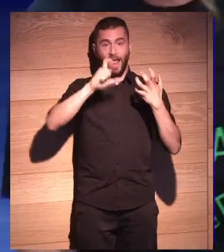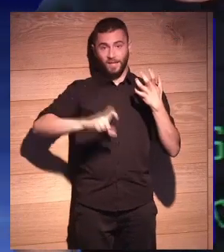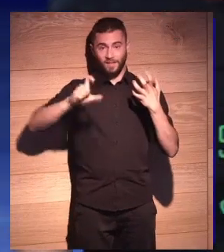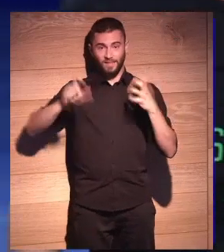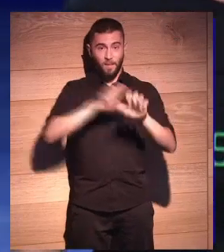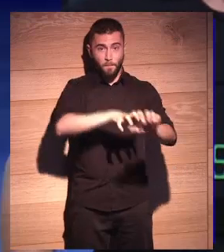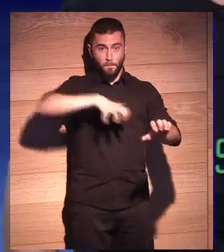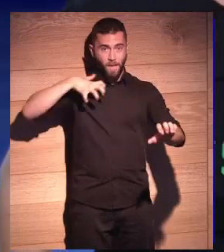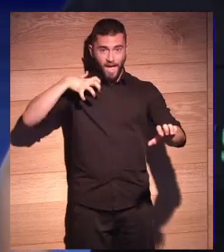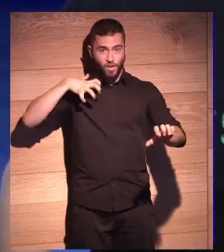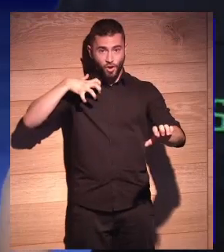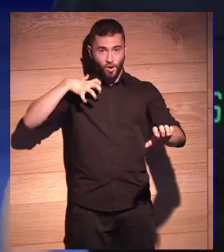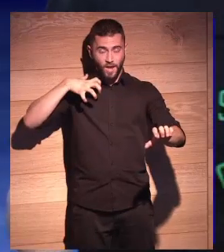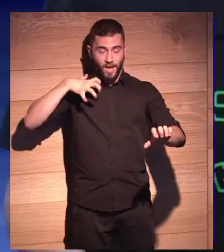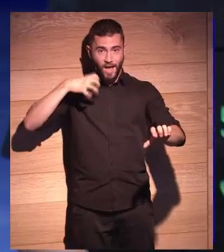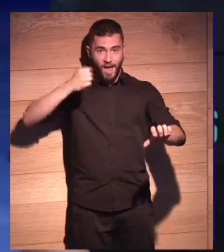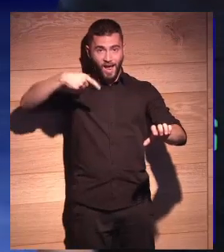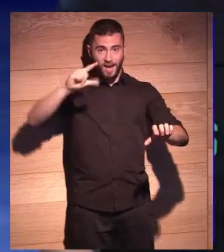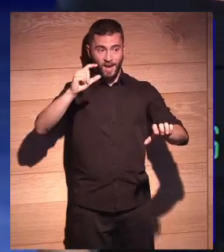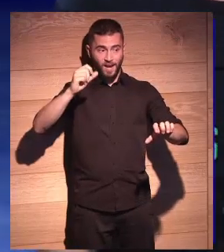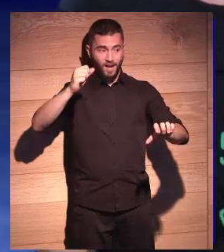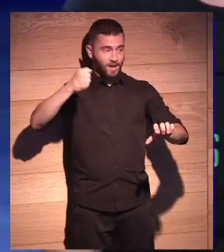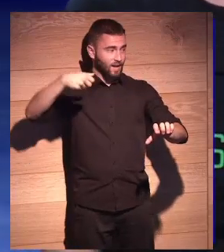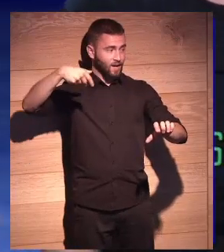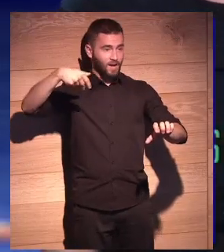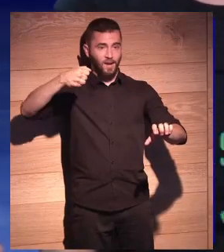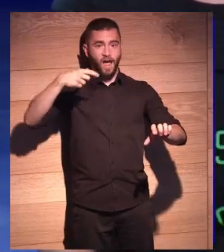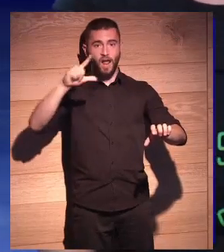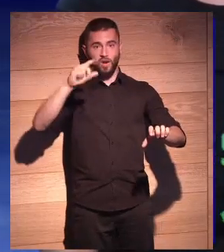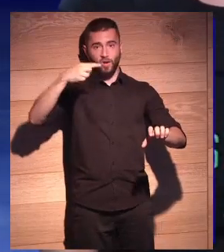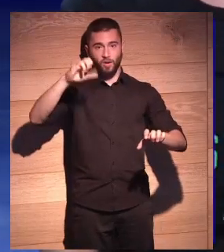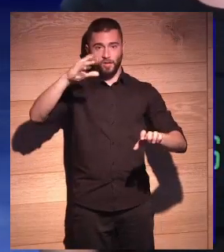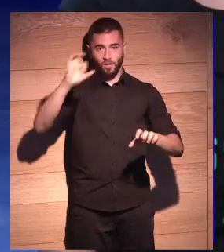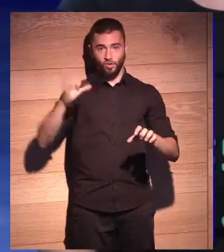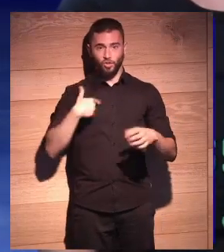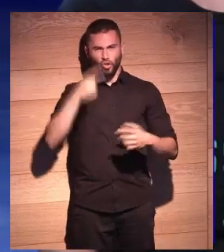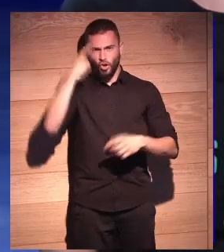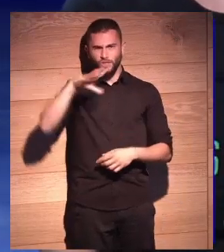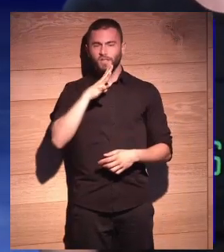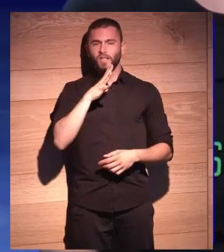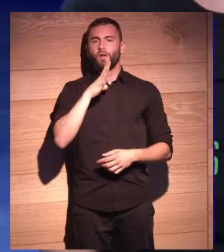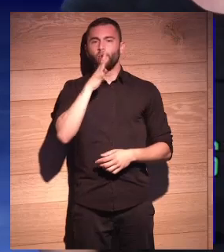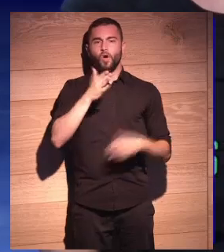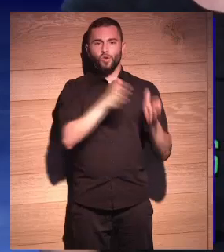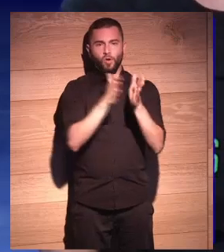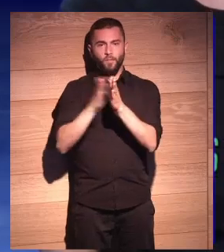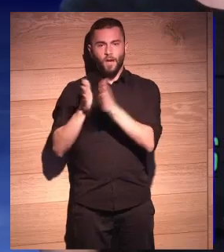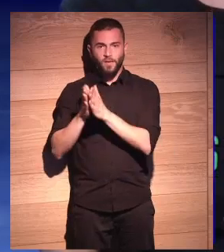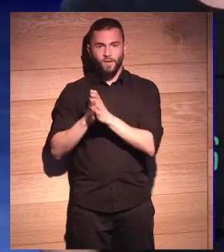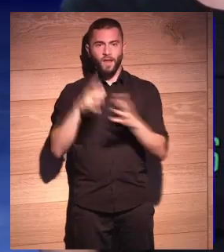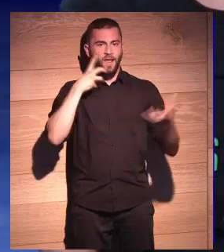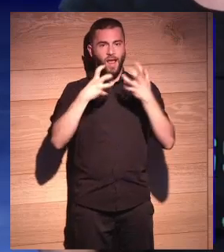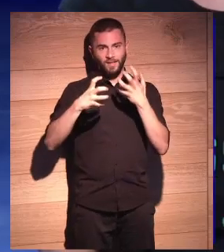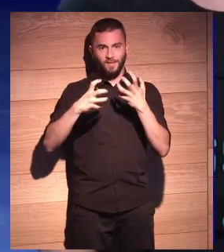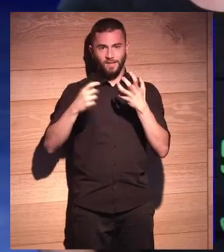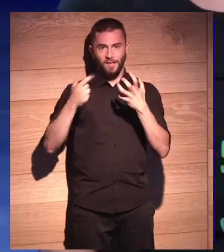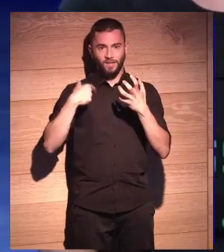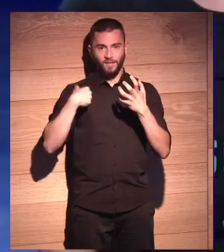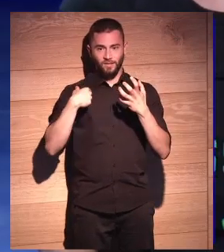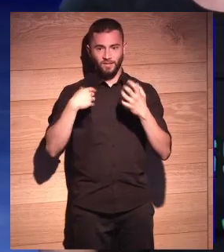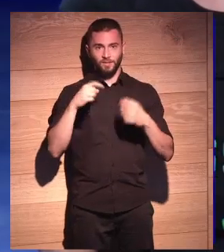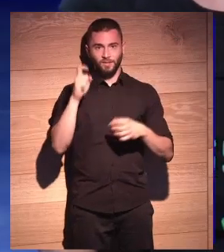son totalmente analógicos, y lo sé porque además de porque tengo compañeros de artistas, porque soy profesora. Sorry, this is what